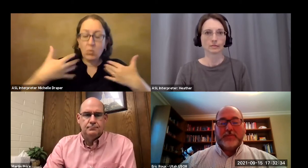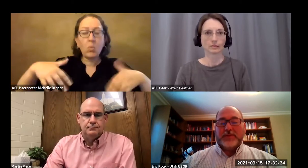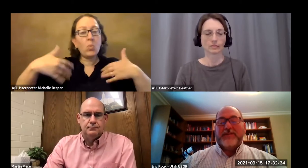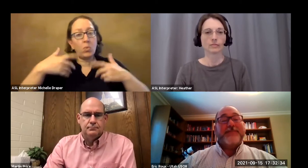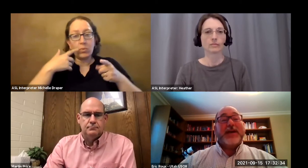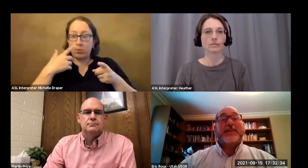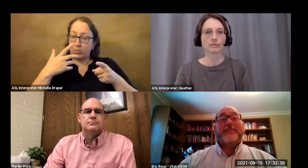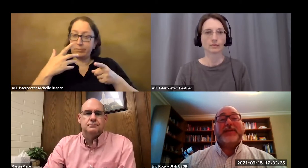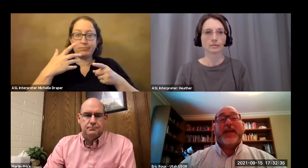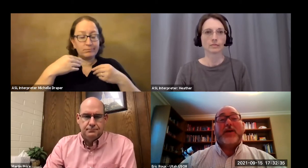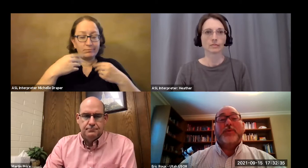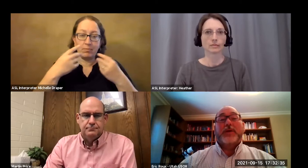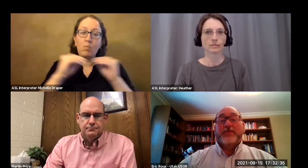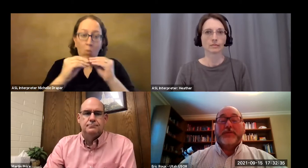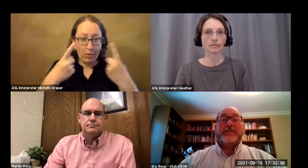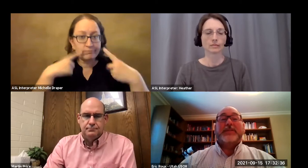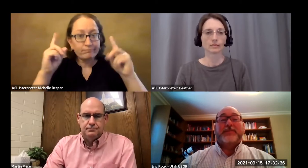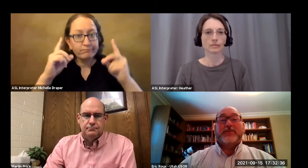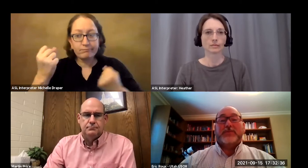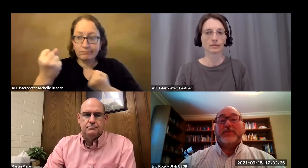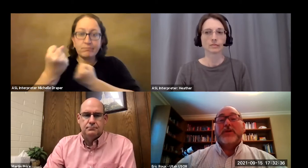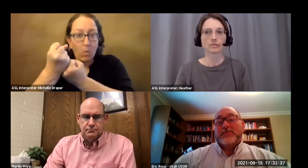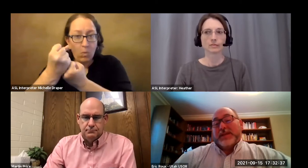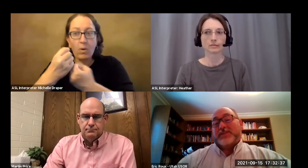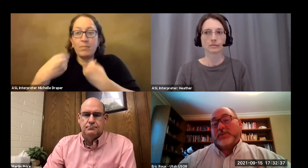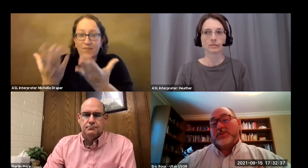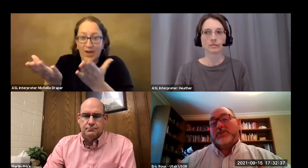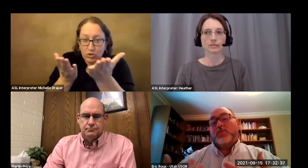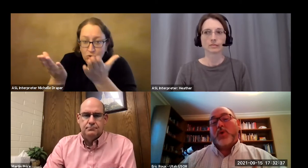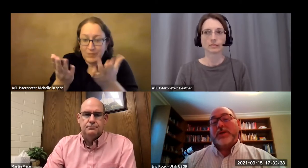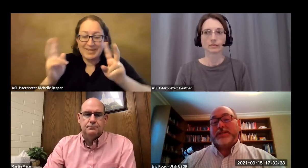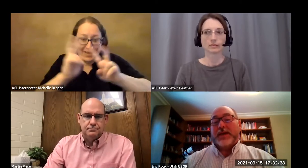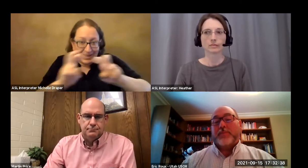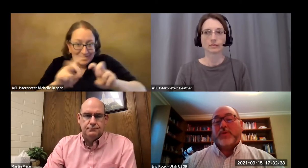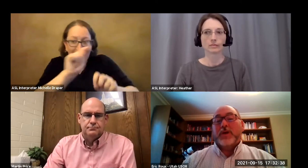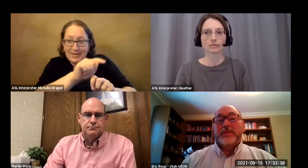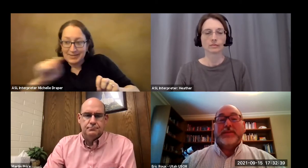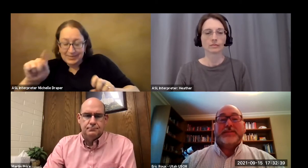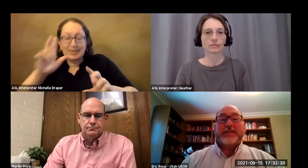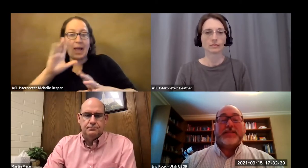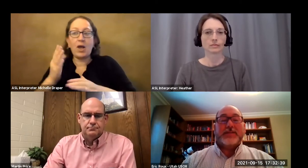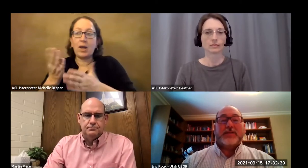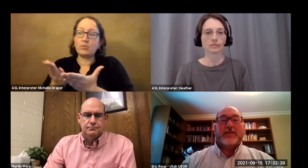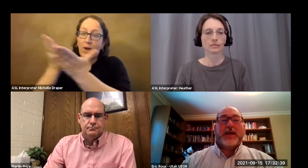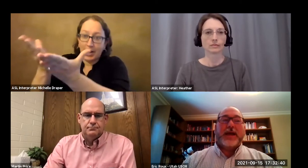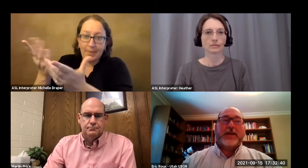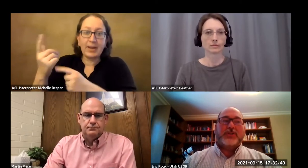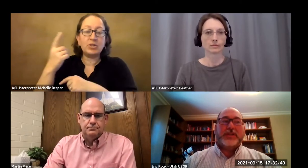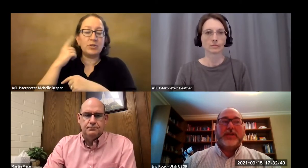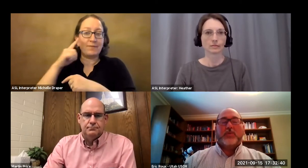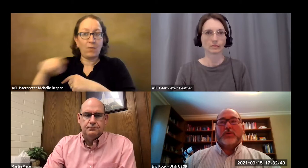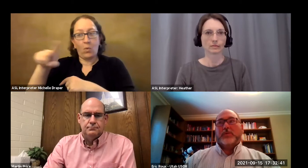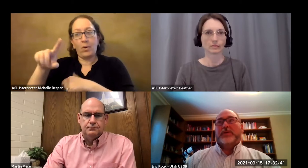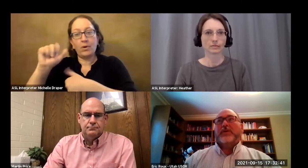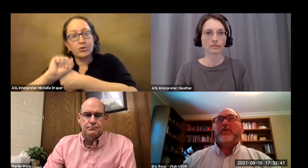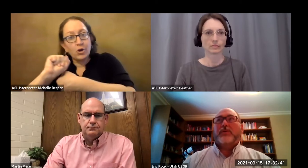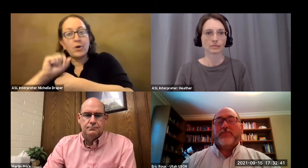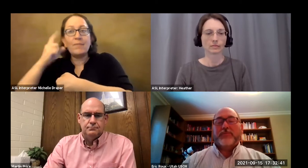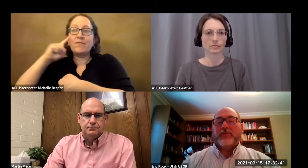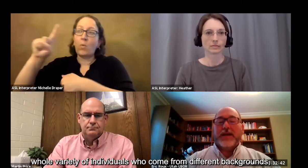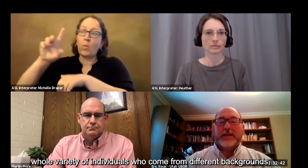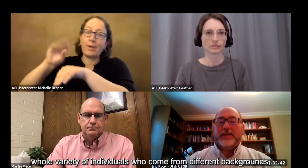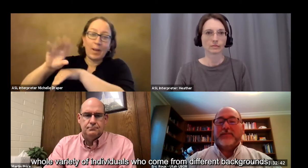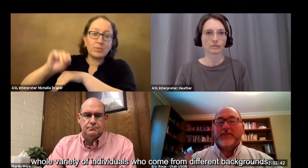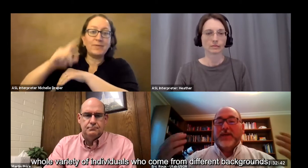to be able to effectively help those individuals. So that's just one example. The assessor actually can work with a